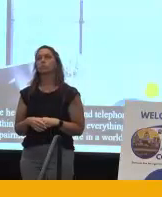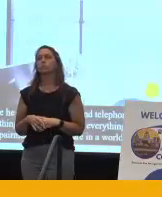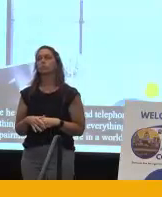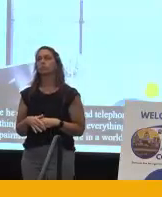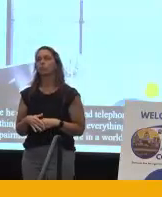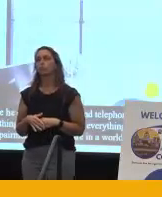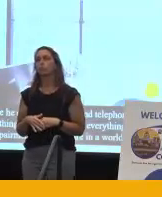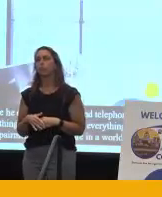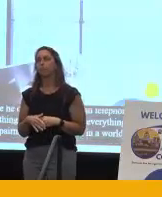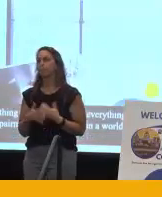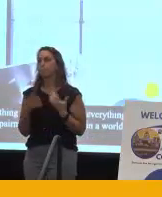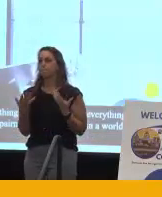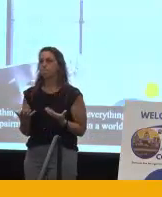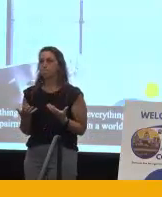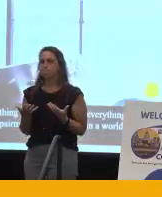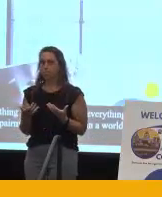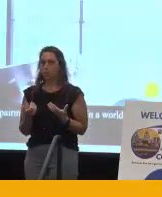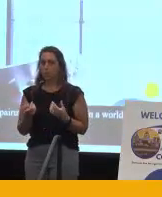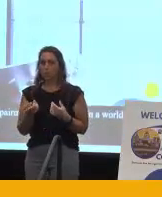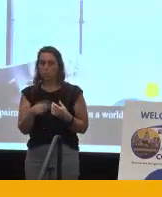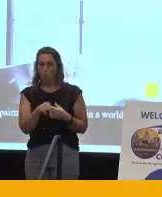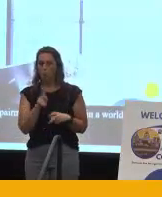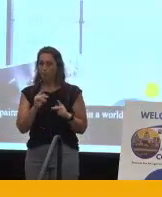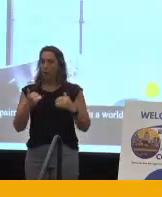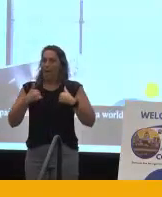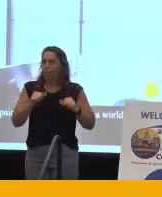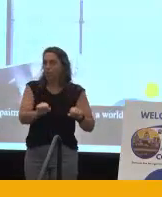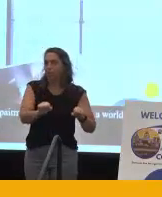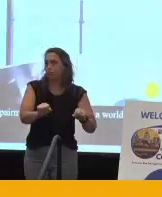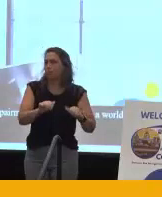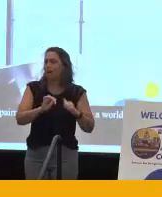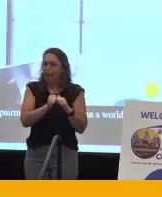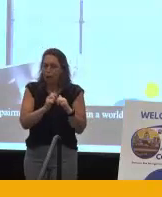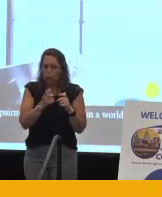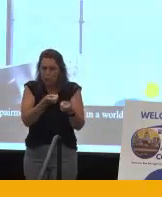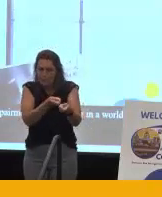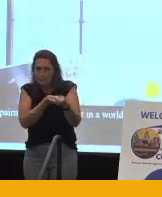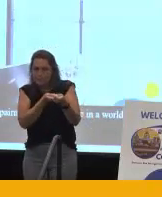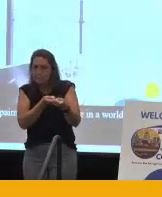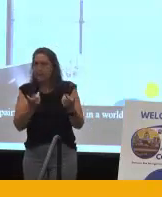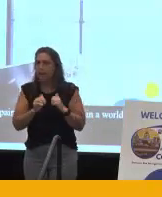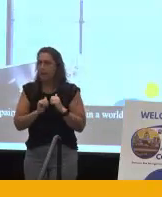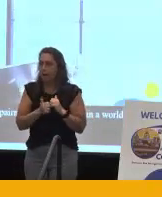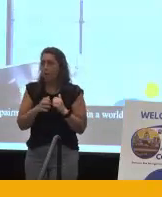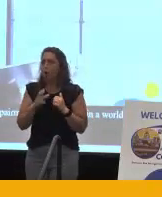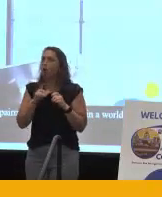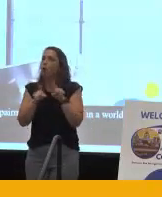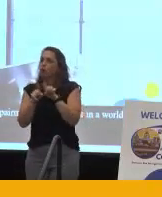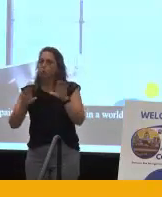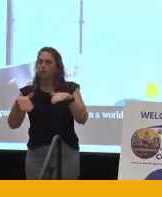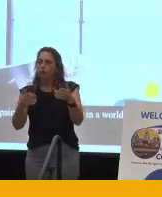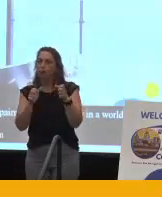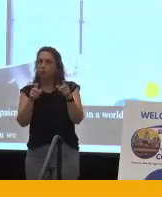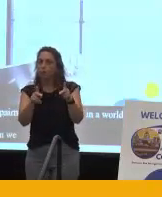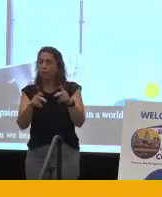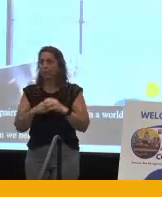So how do we unlock potential as well as opportunities? So when we heard earlier today, we heard a lot of our